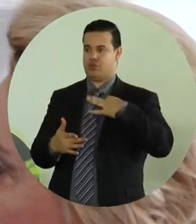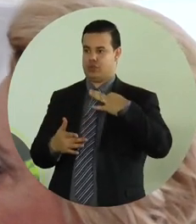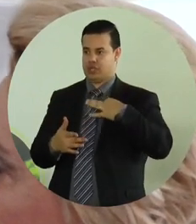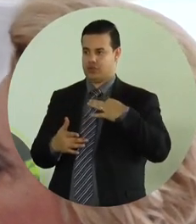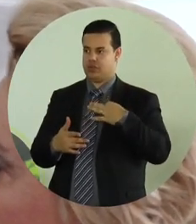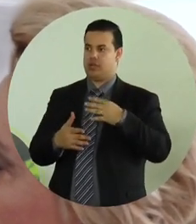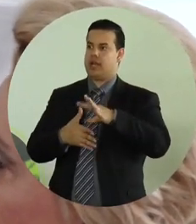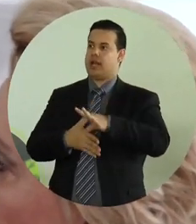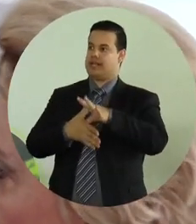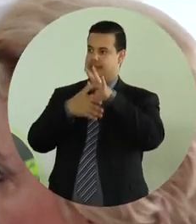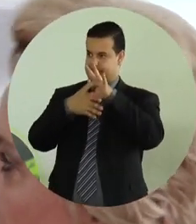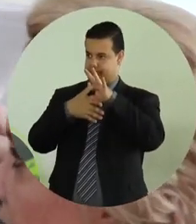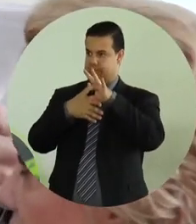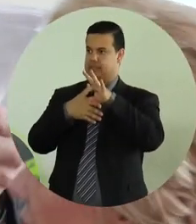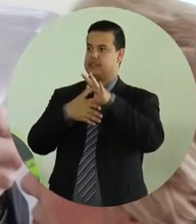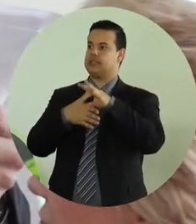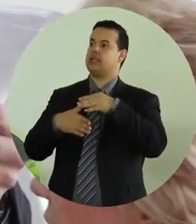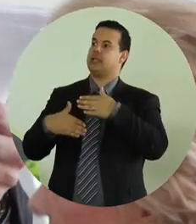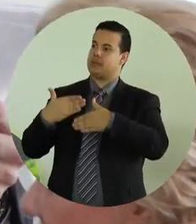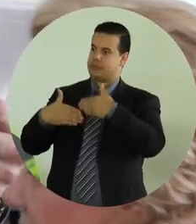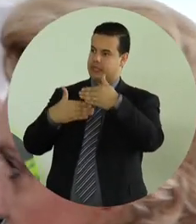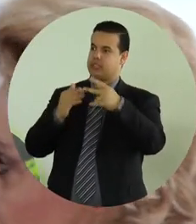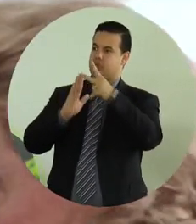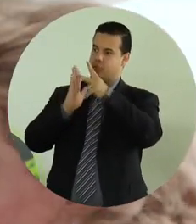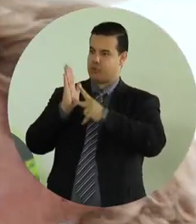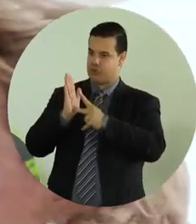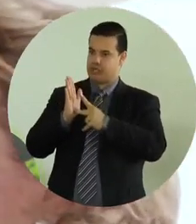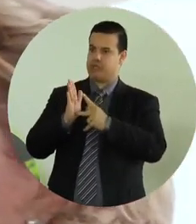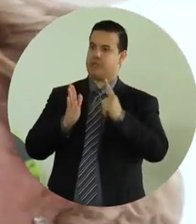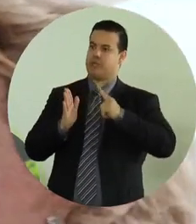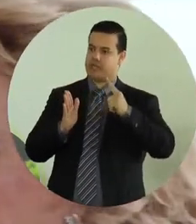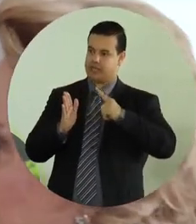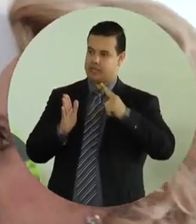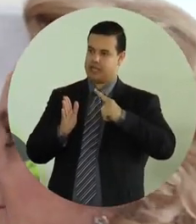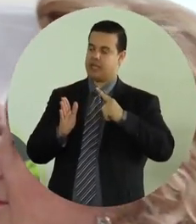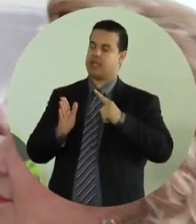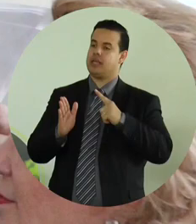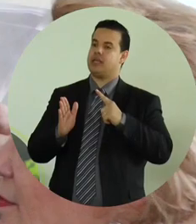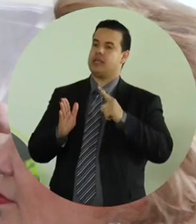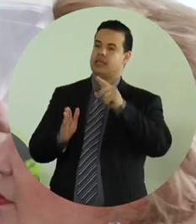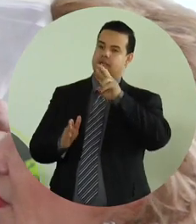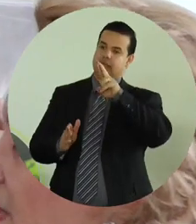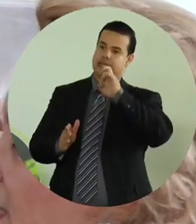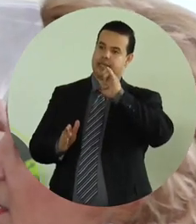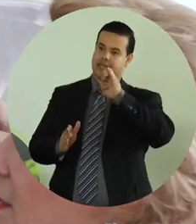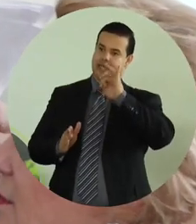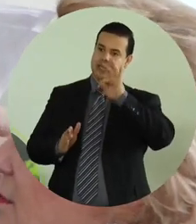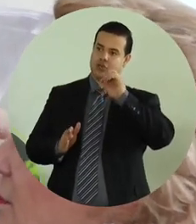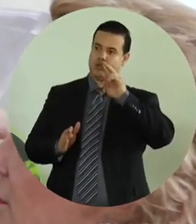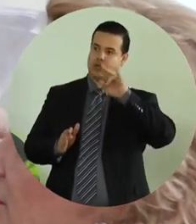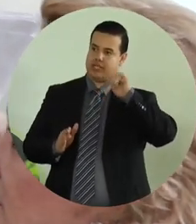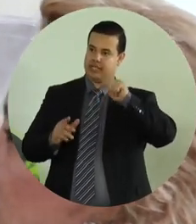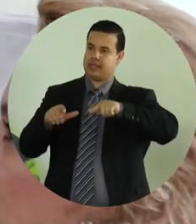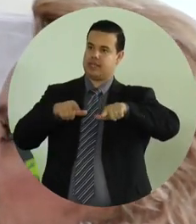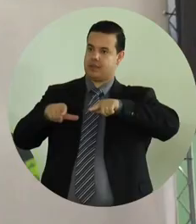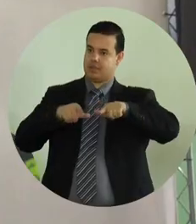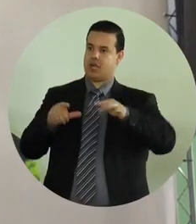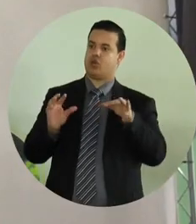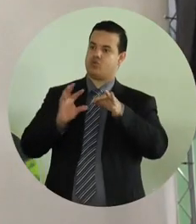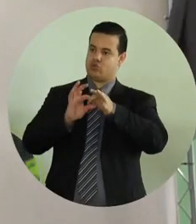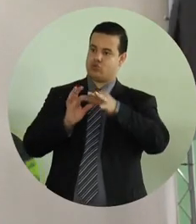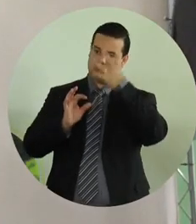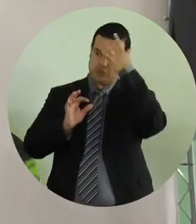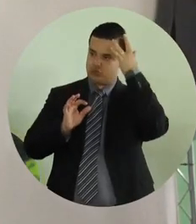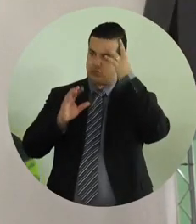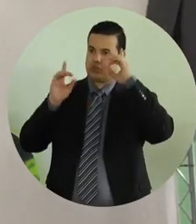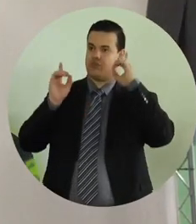as lideranças passam por programas de mentoria reversa para que trabalhem em conjunto com pessoas com